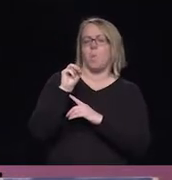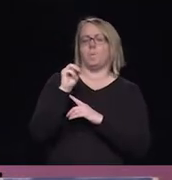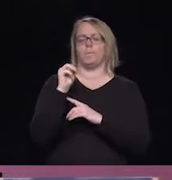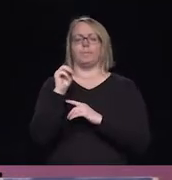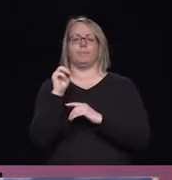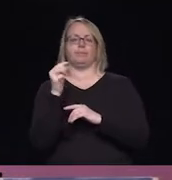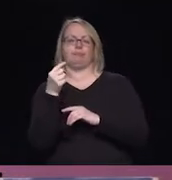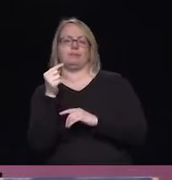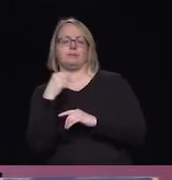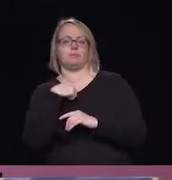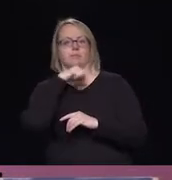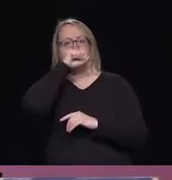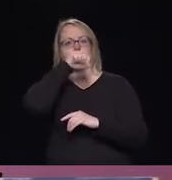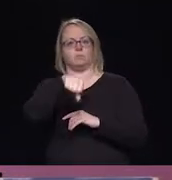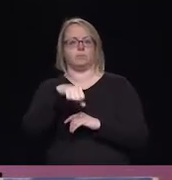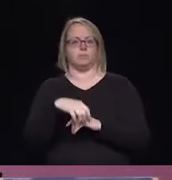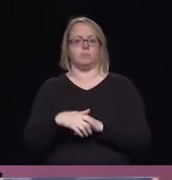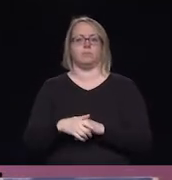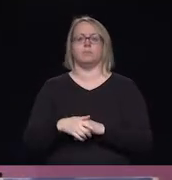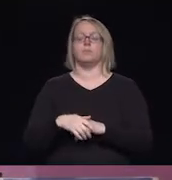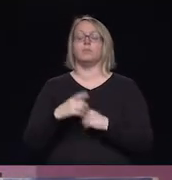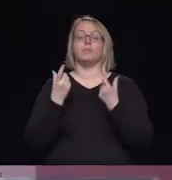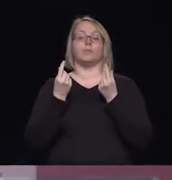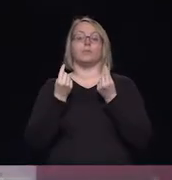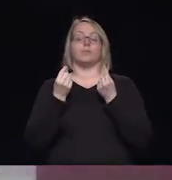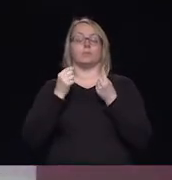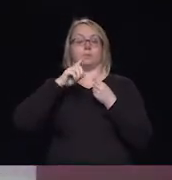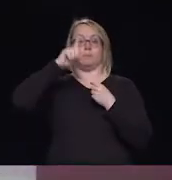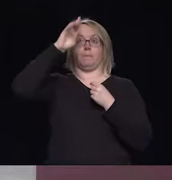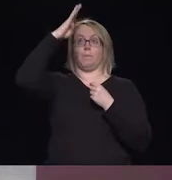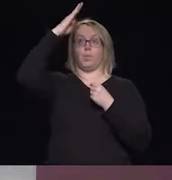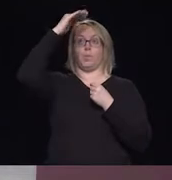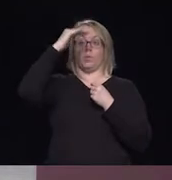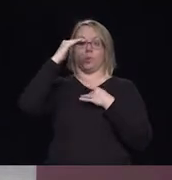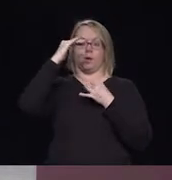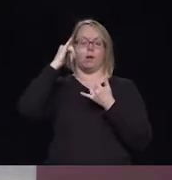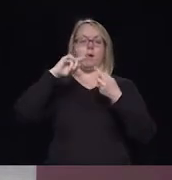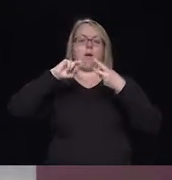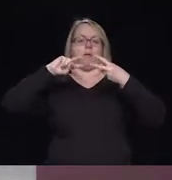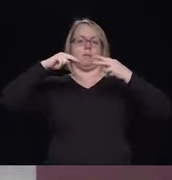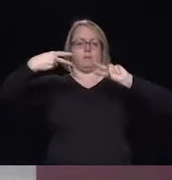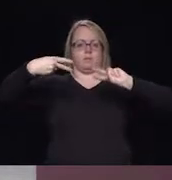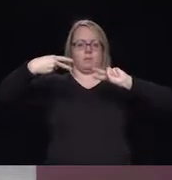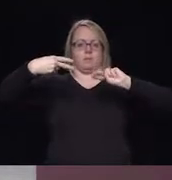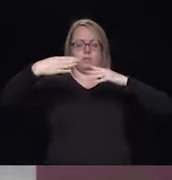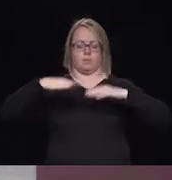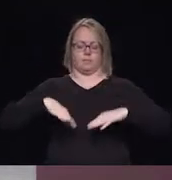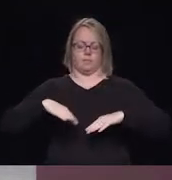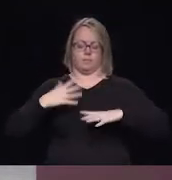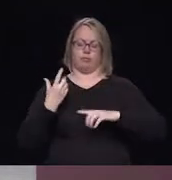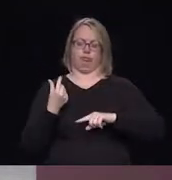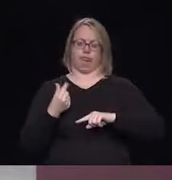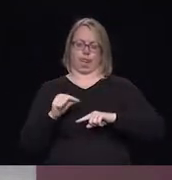Basically we're going to do what we did in the sky, but in reverse. We're going to start with a dark green,